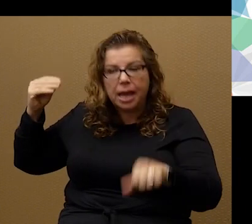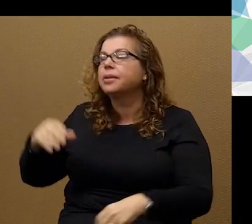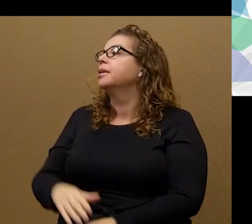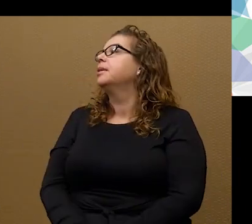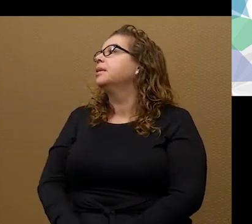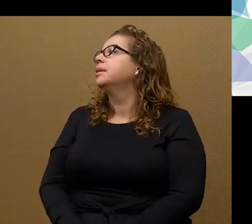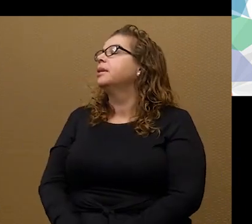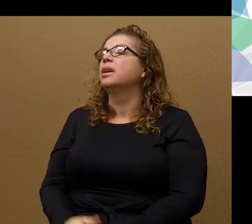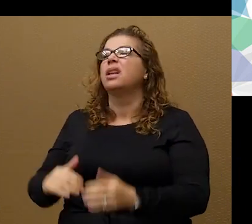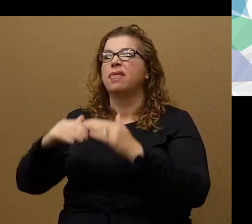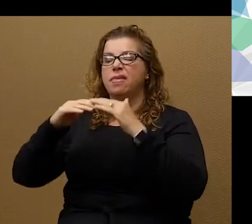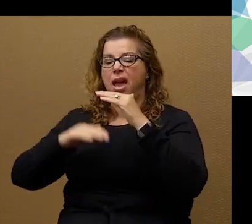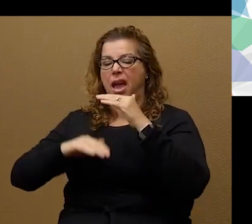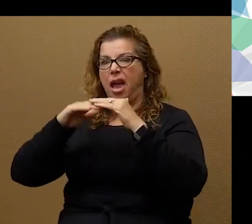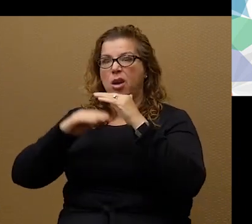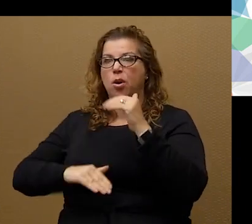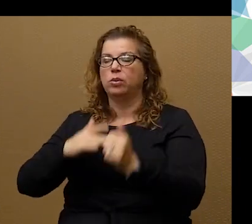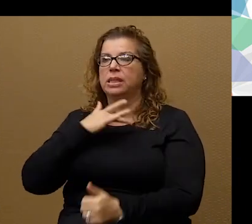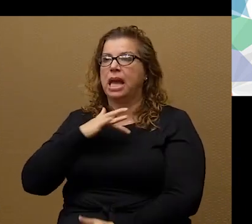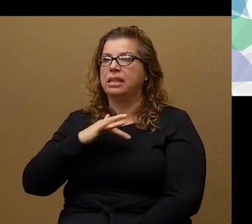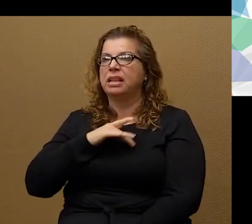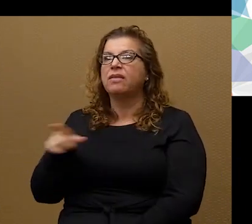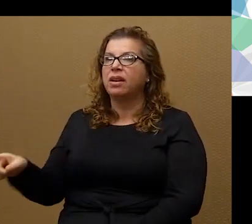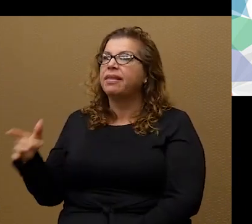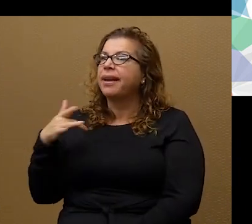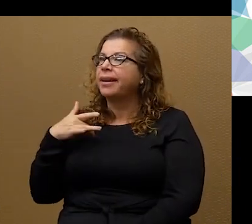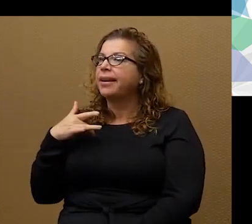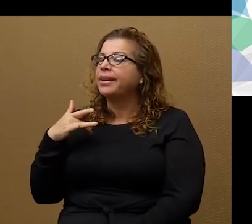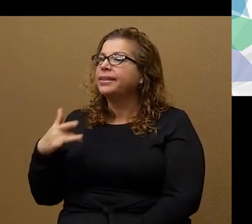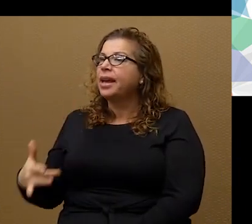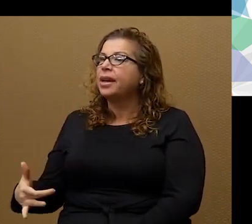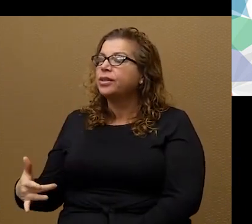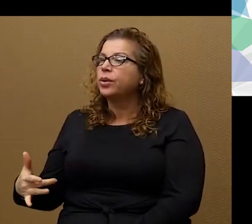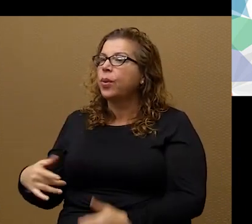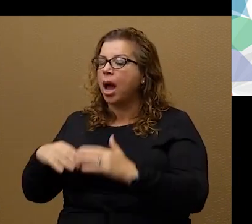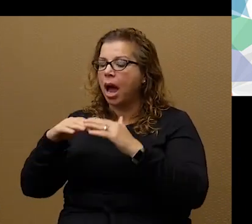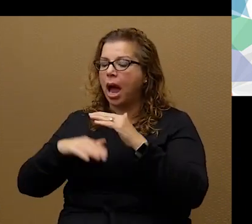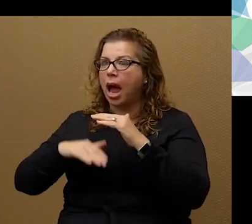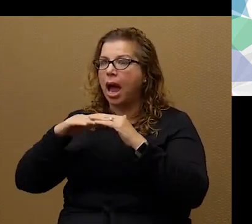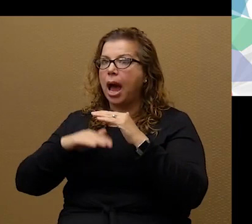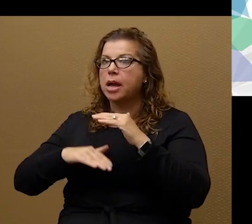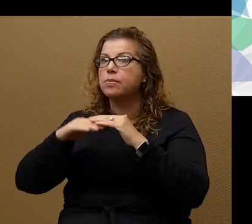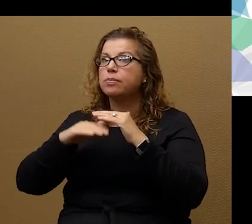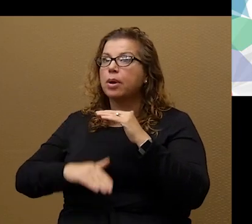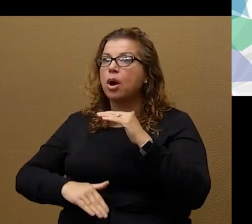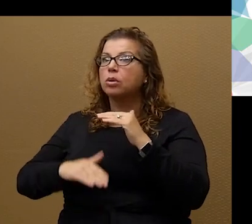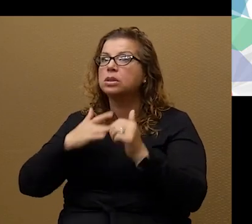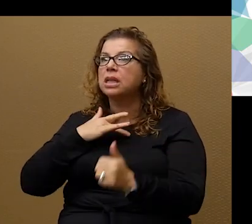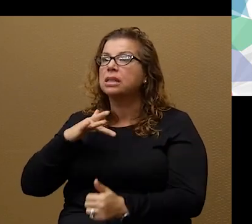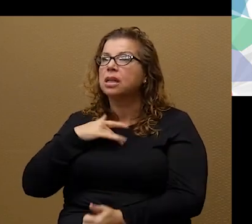And then our hyposensitive, they're attracted to light. They're constantly just staring at the light.